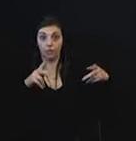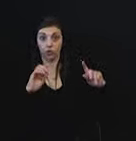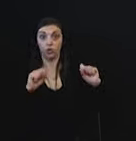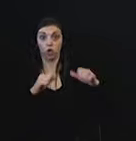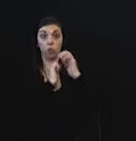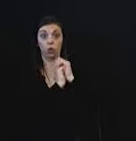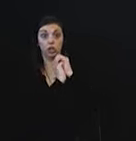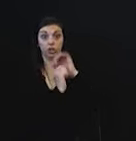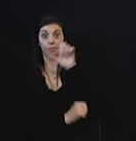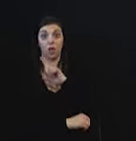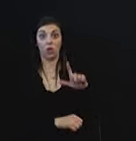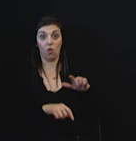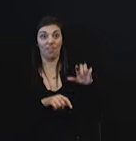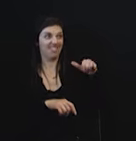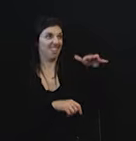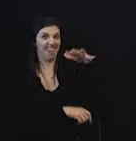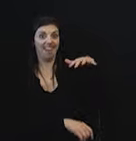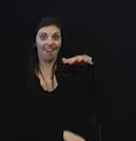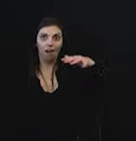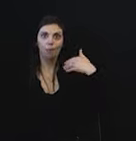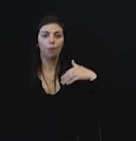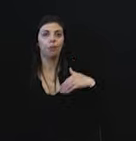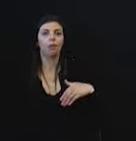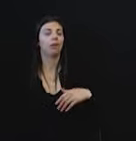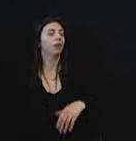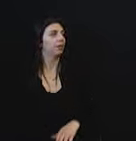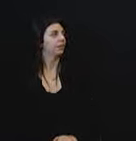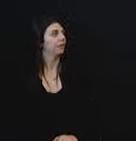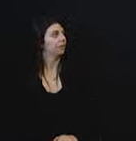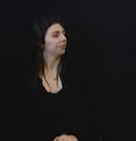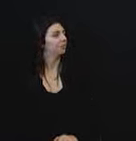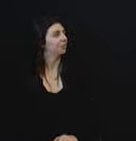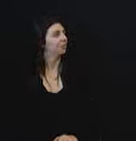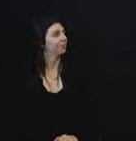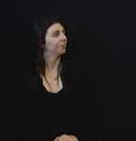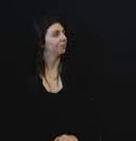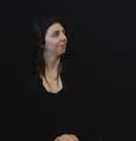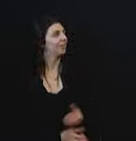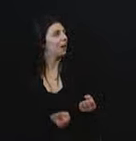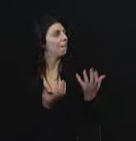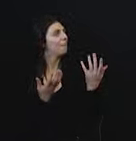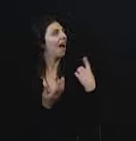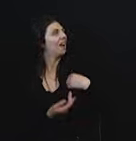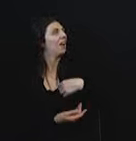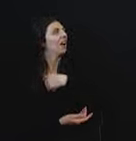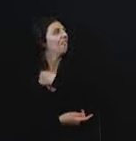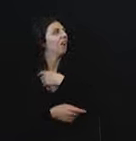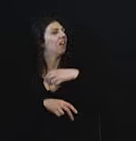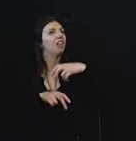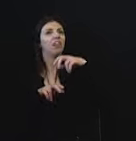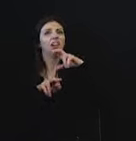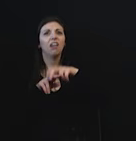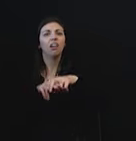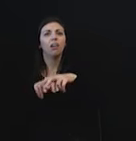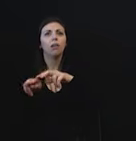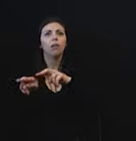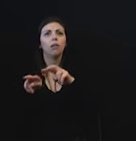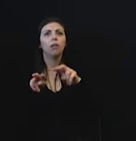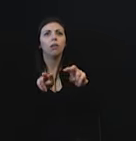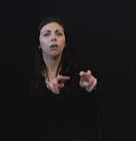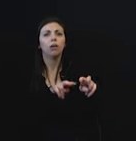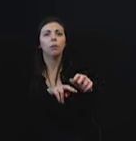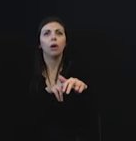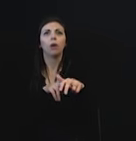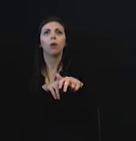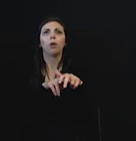space. And there are so many of us that as we sit and we look at something like that, we can't help but sit back